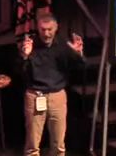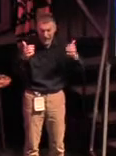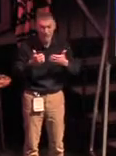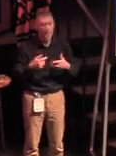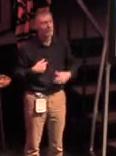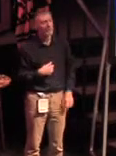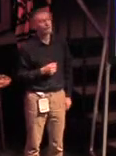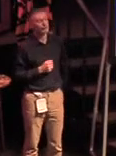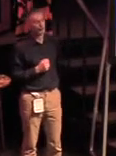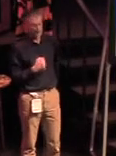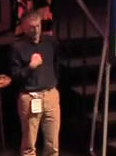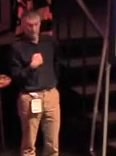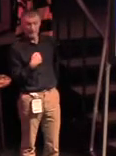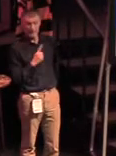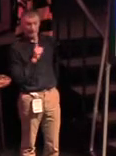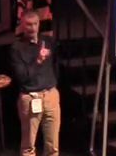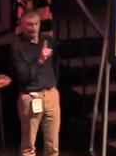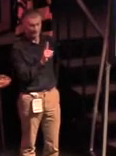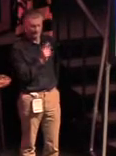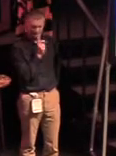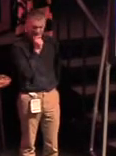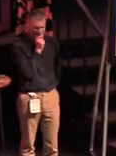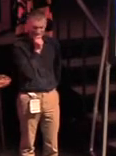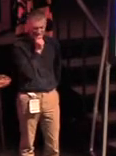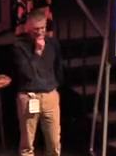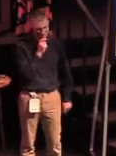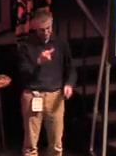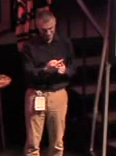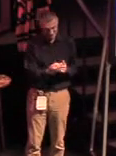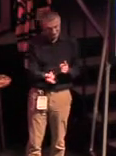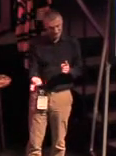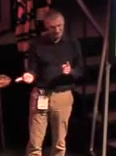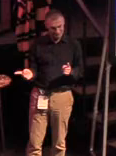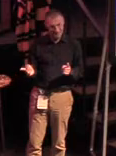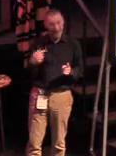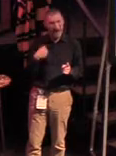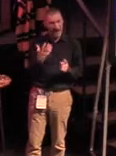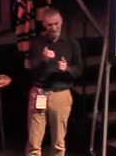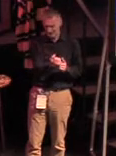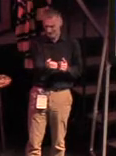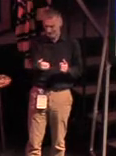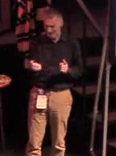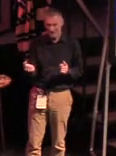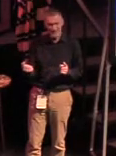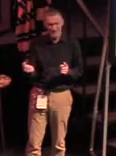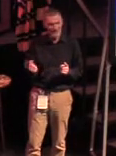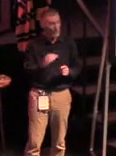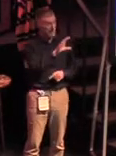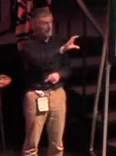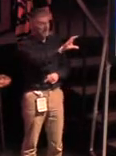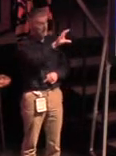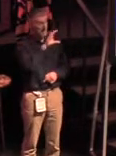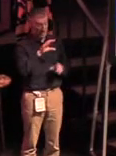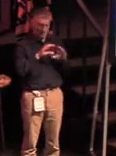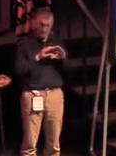ethos is that it shouldn't just be me sat at the decision-making table. So when I put the three things together, it was like, great. You can pay, I'll train up my